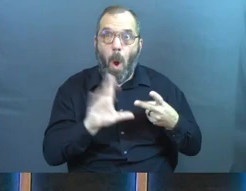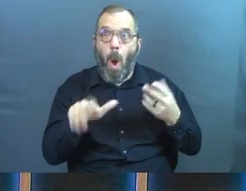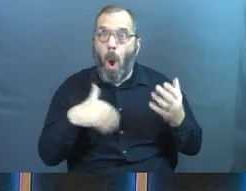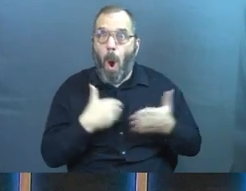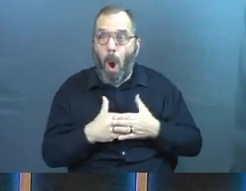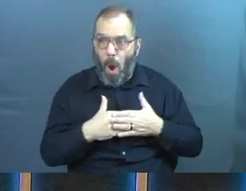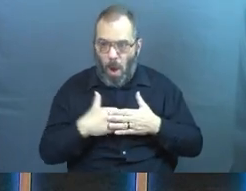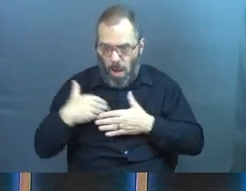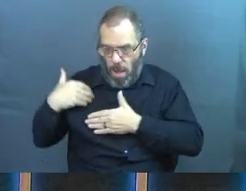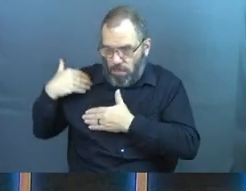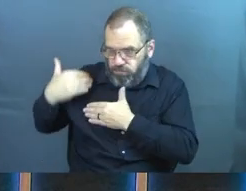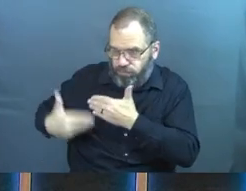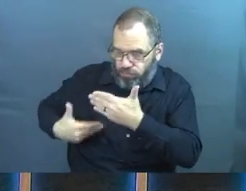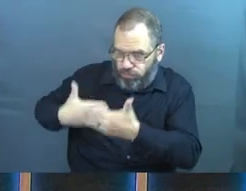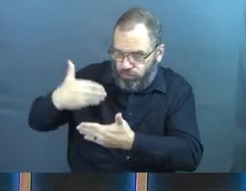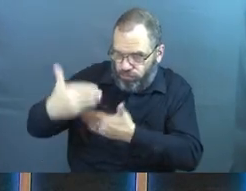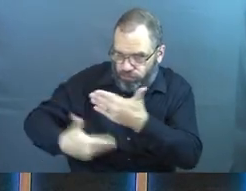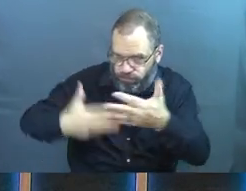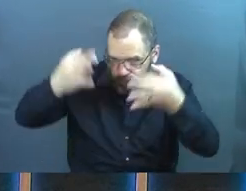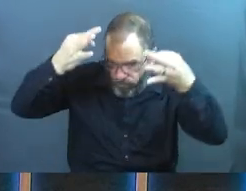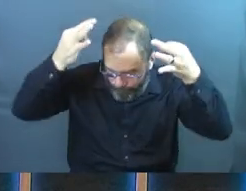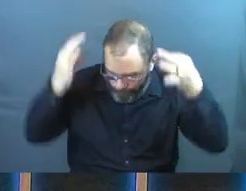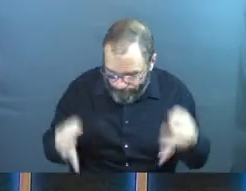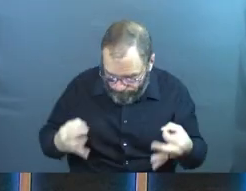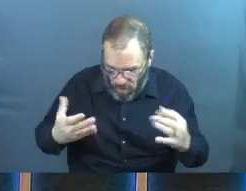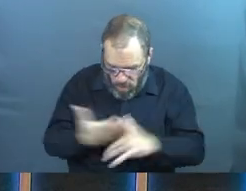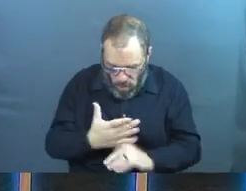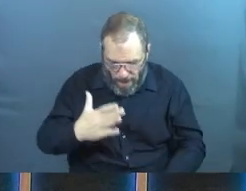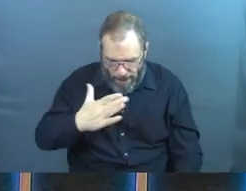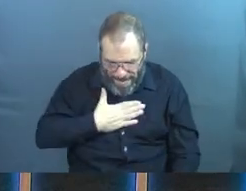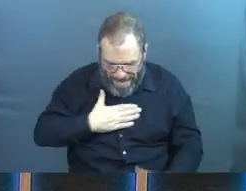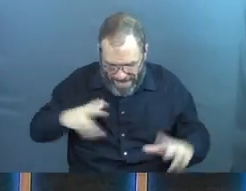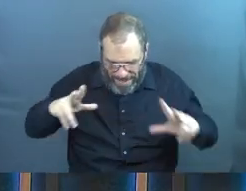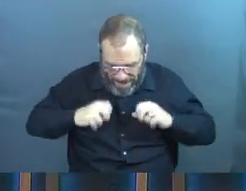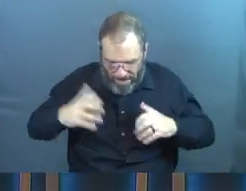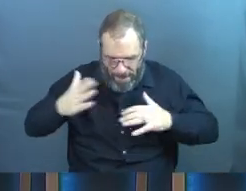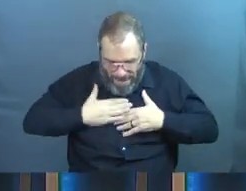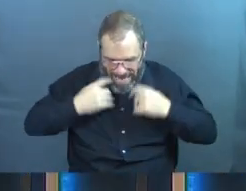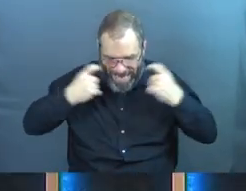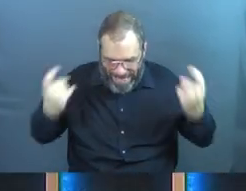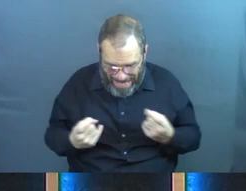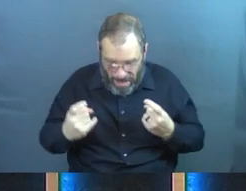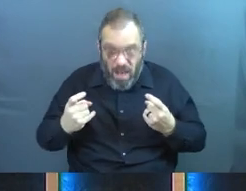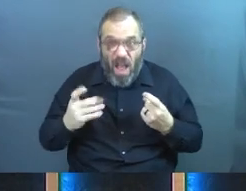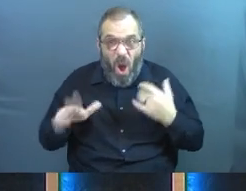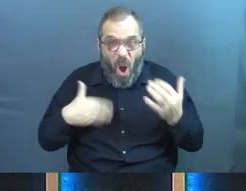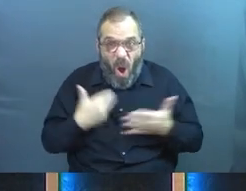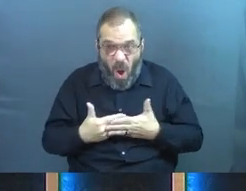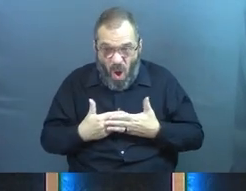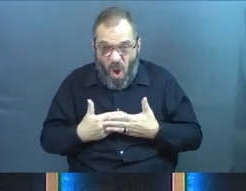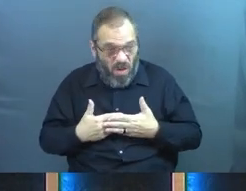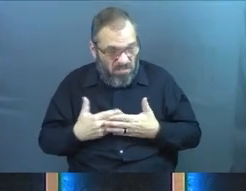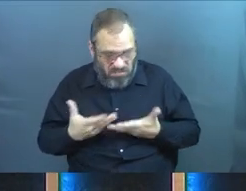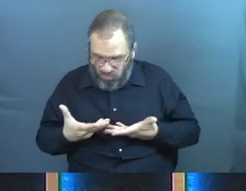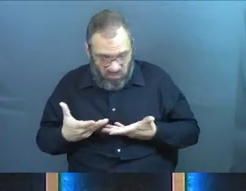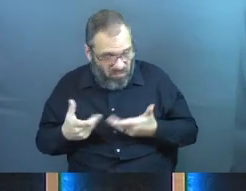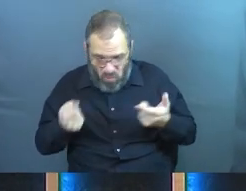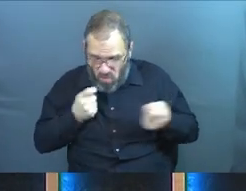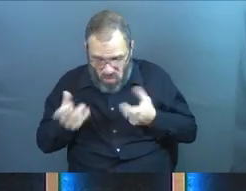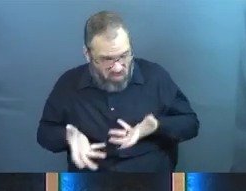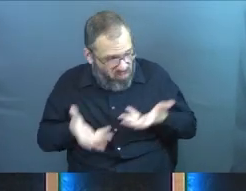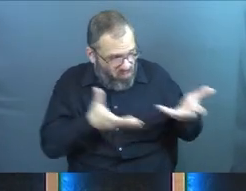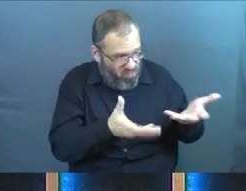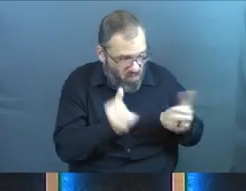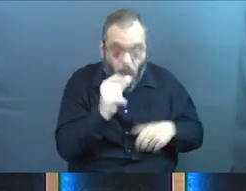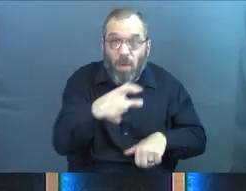single person and every single choice that we ever make that's driven by our own selfishness and darkness, do we all give Satan rule all